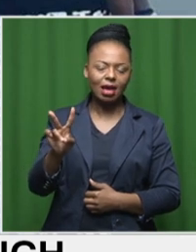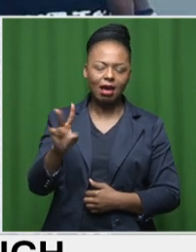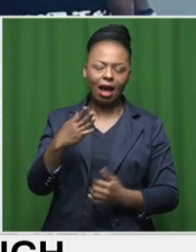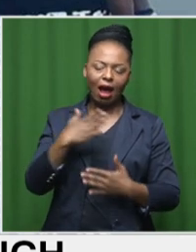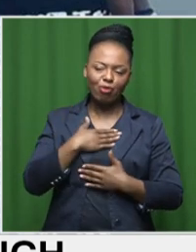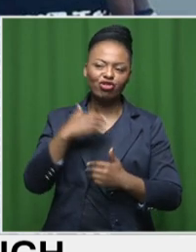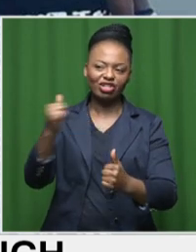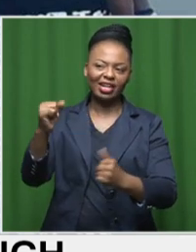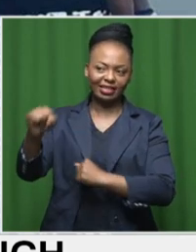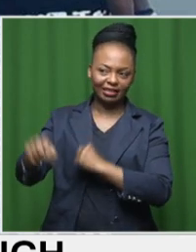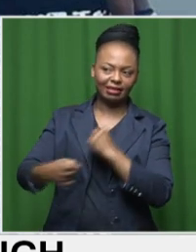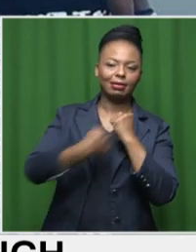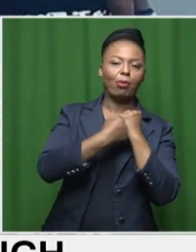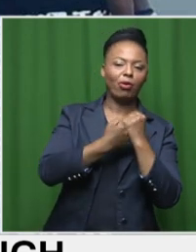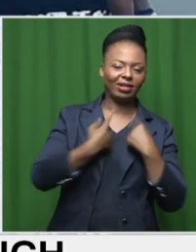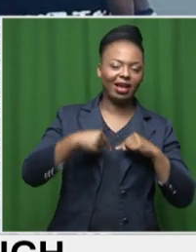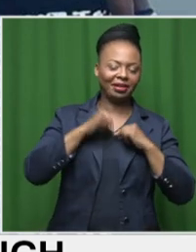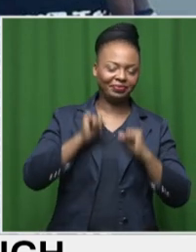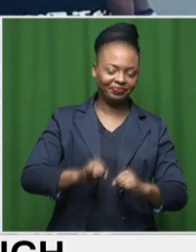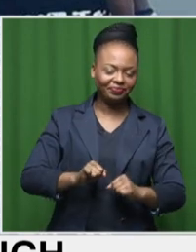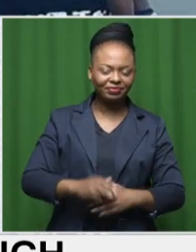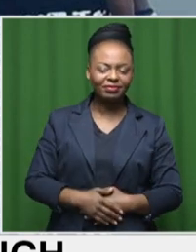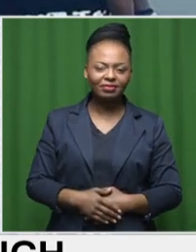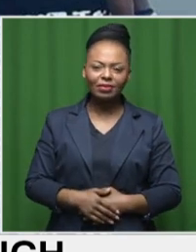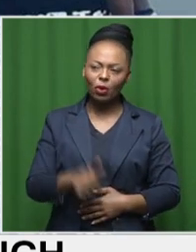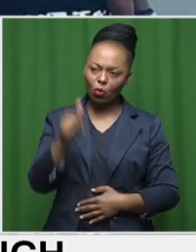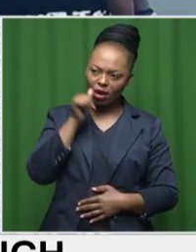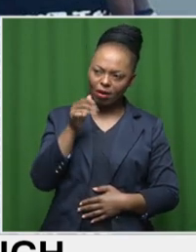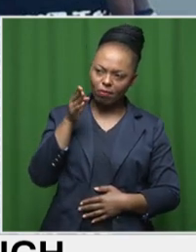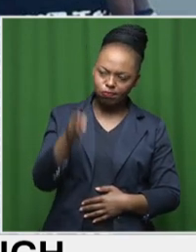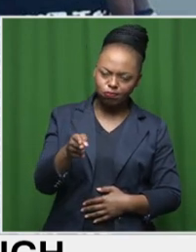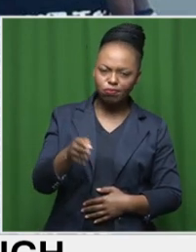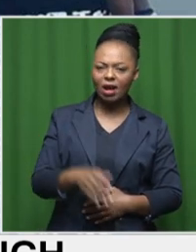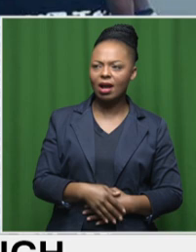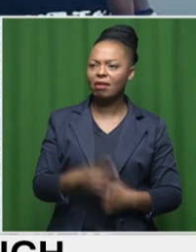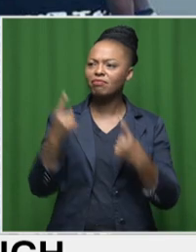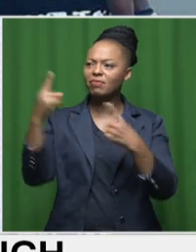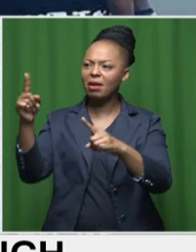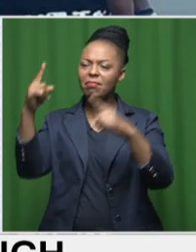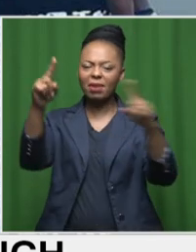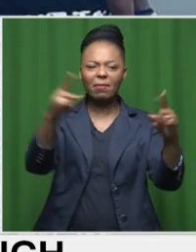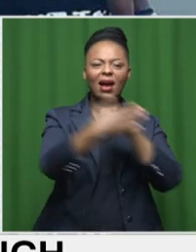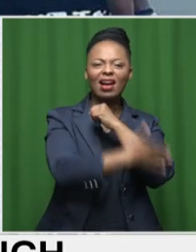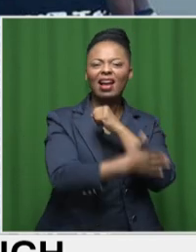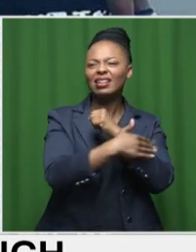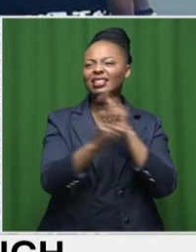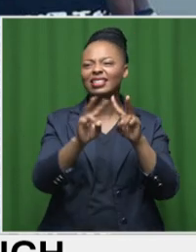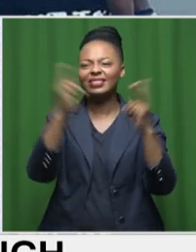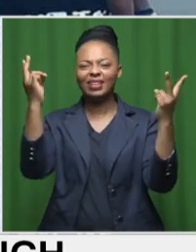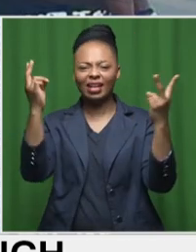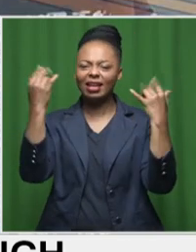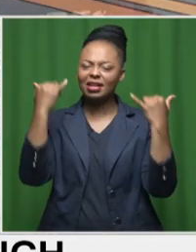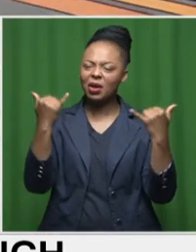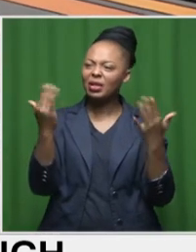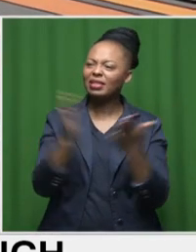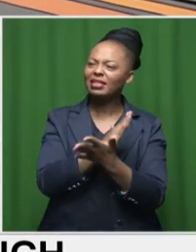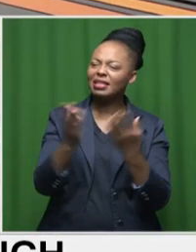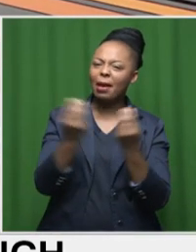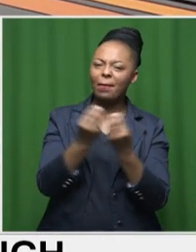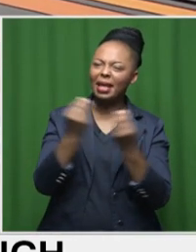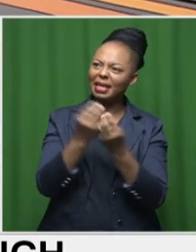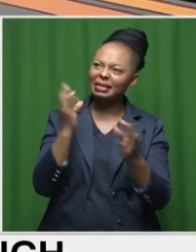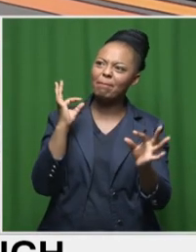that's coming through. But during your reign in other countries, is there anything in particular that stands out for